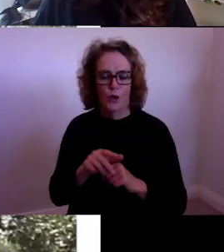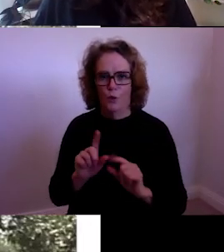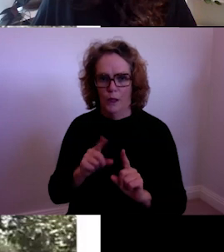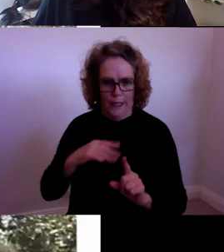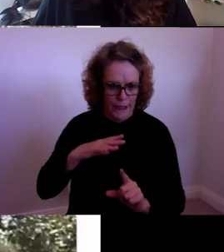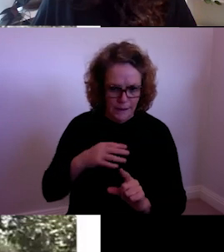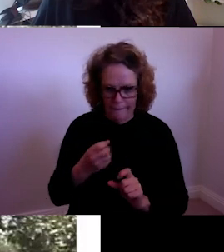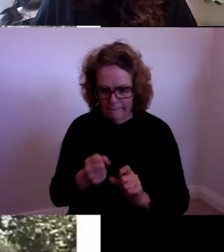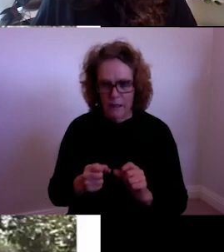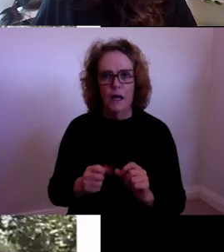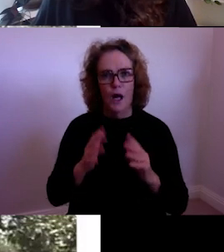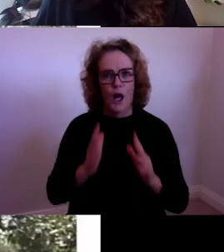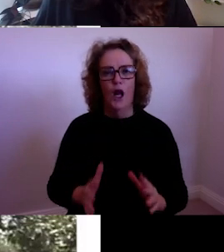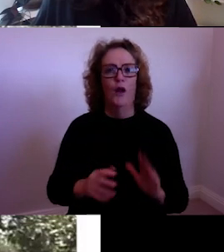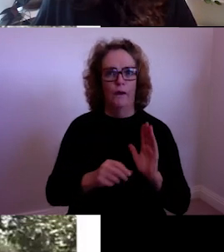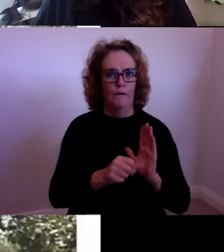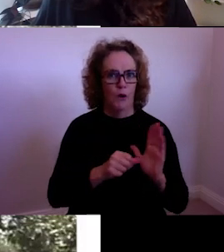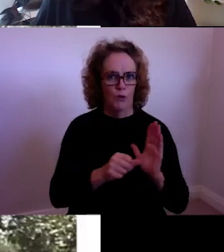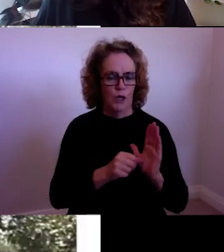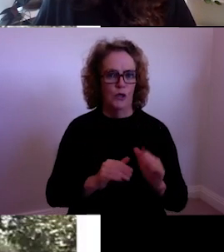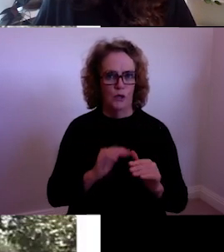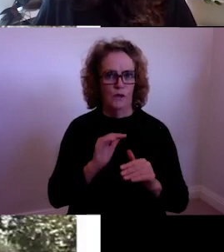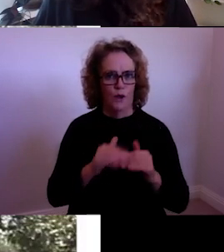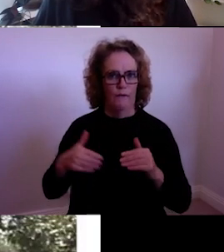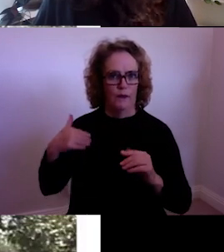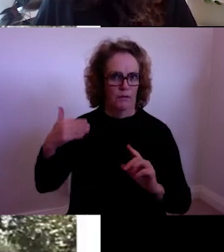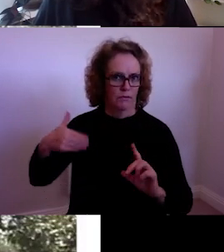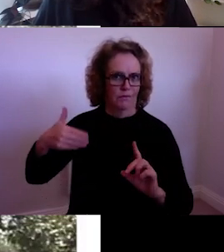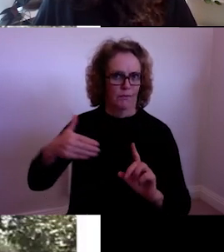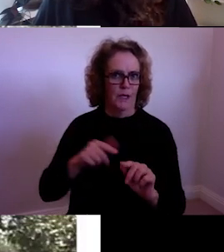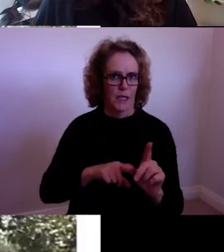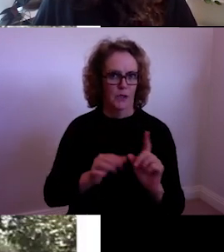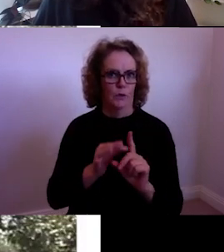had lots of procedures over the years to improve her quality of life.